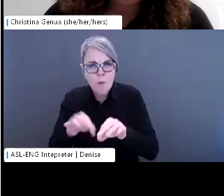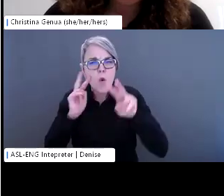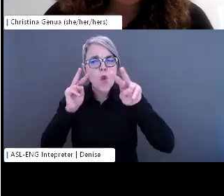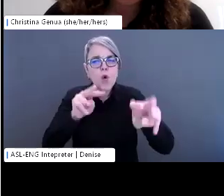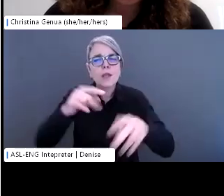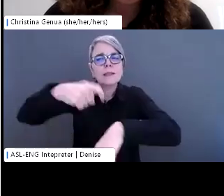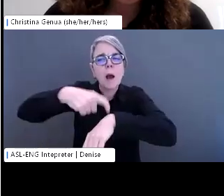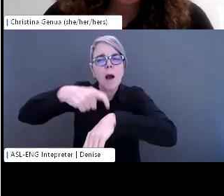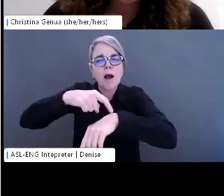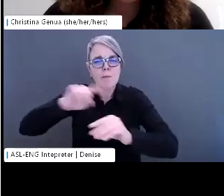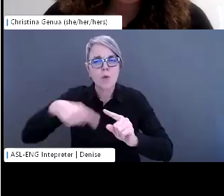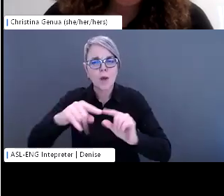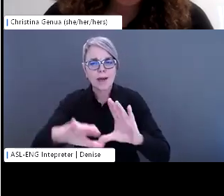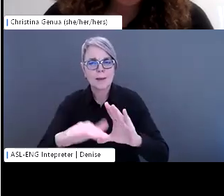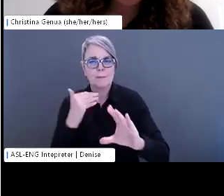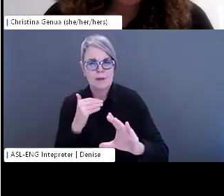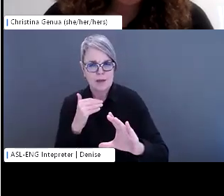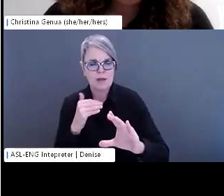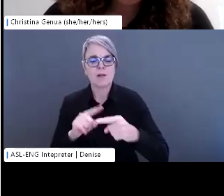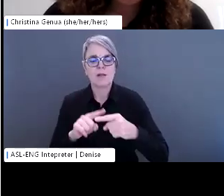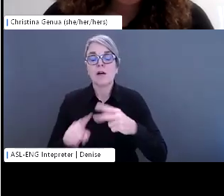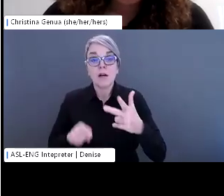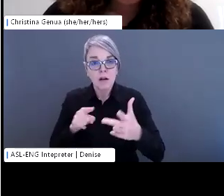and there is spelling errors.